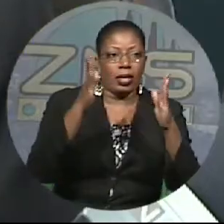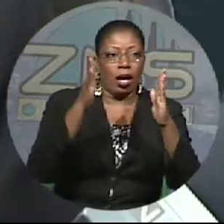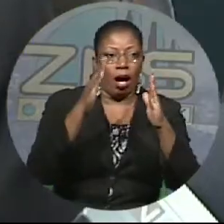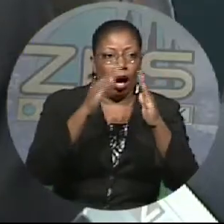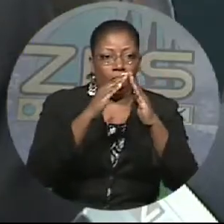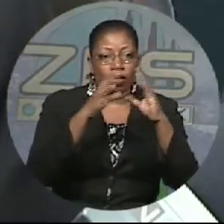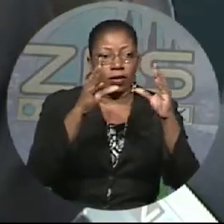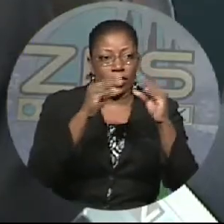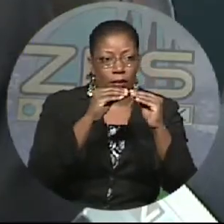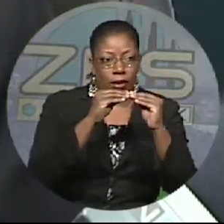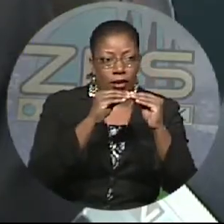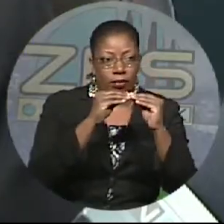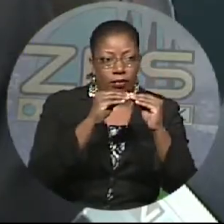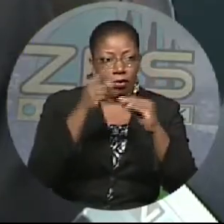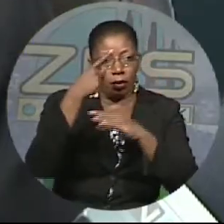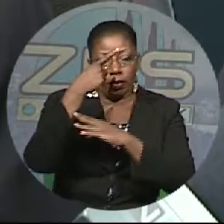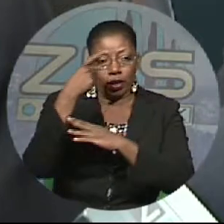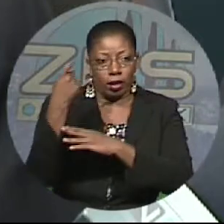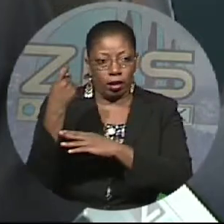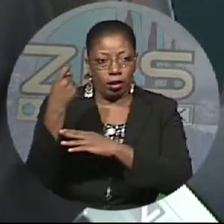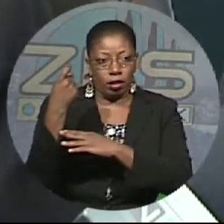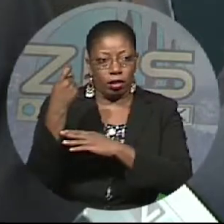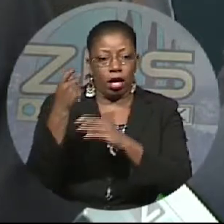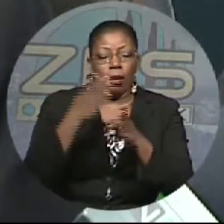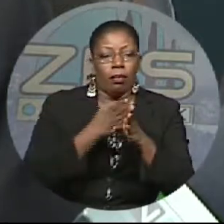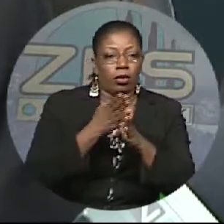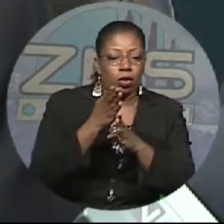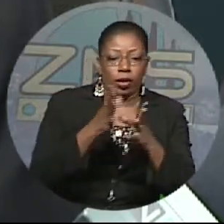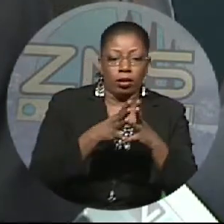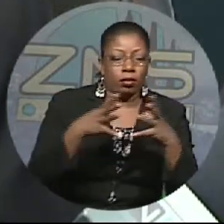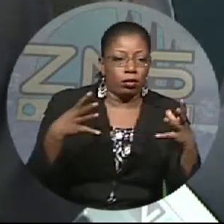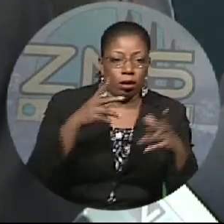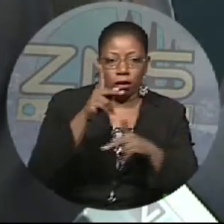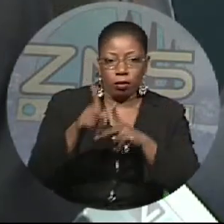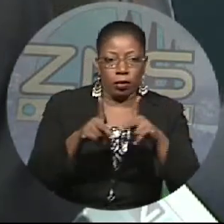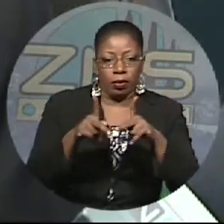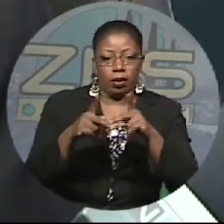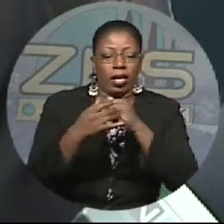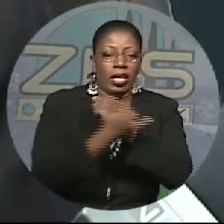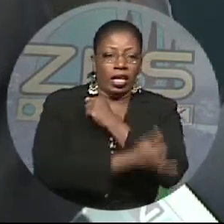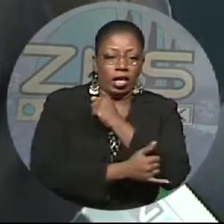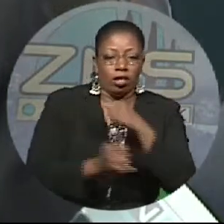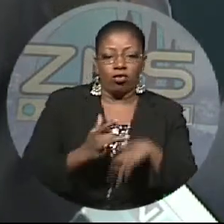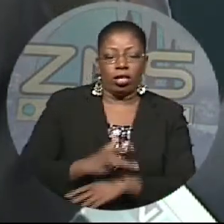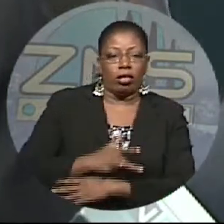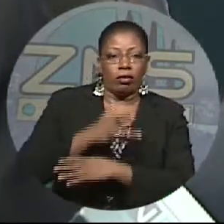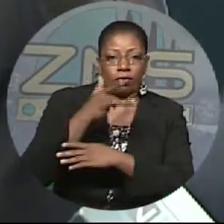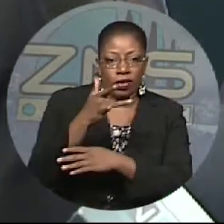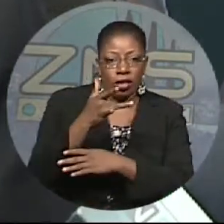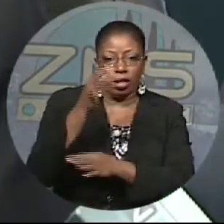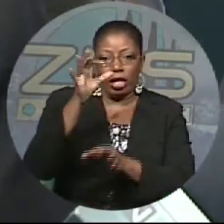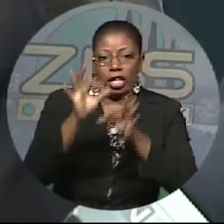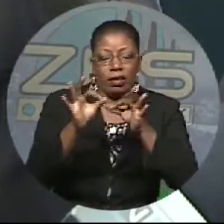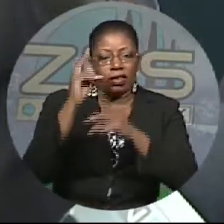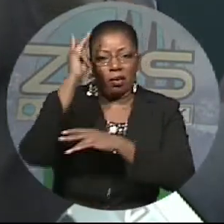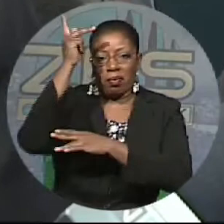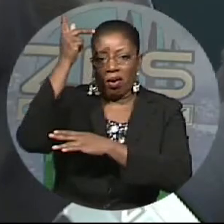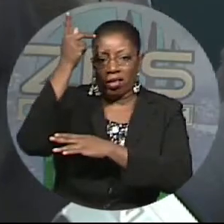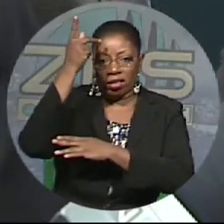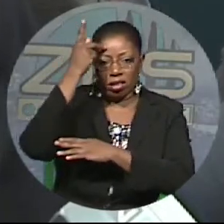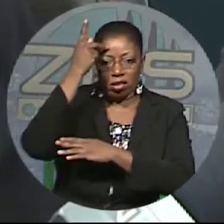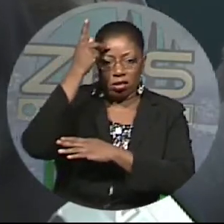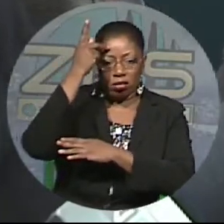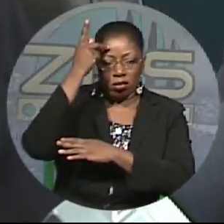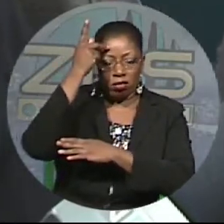Assembly. Because the majority of people in our country feel that if the politicians could get away